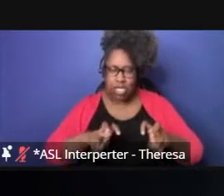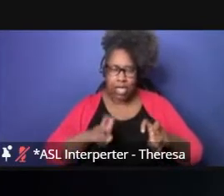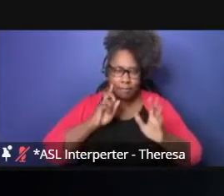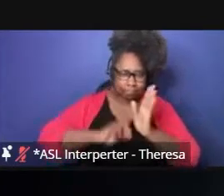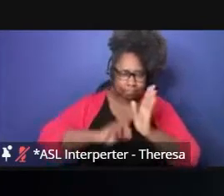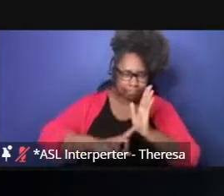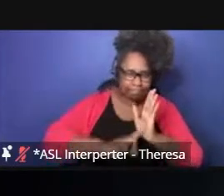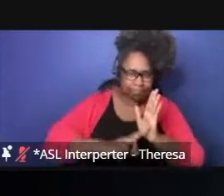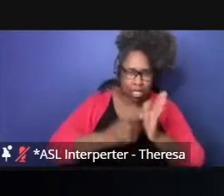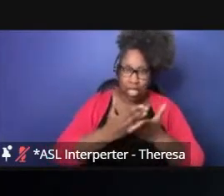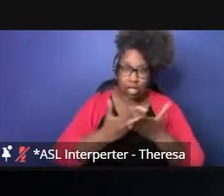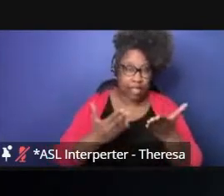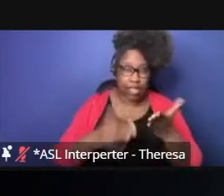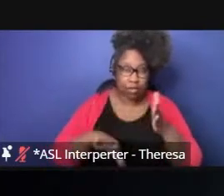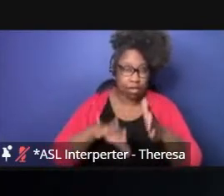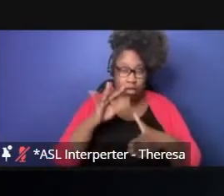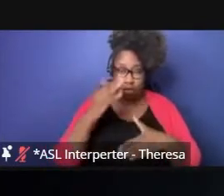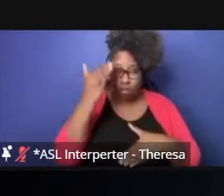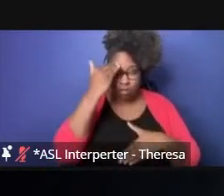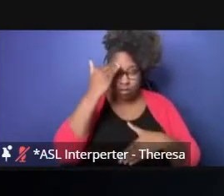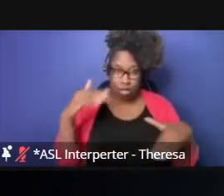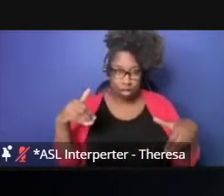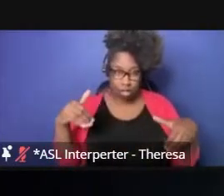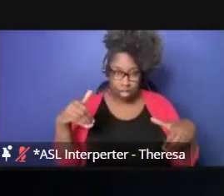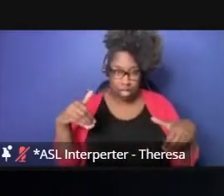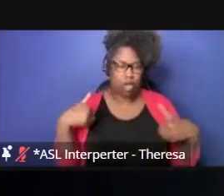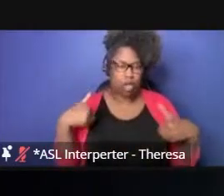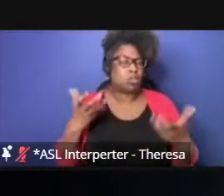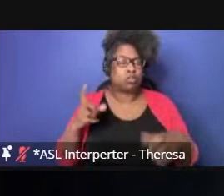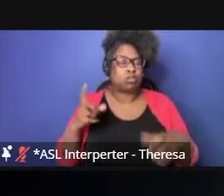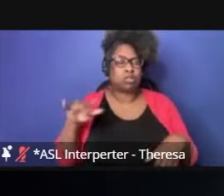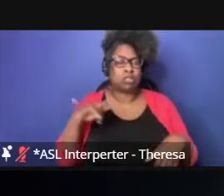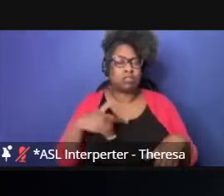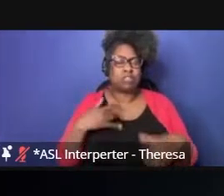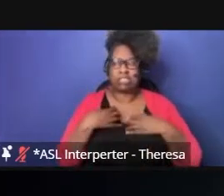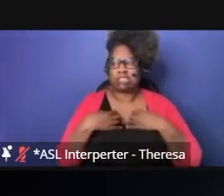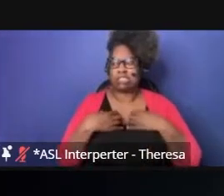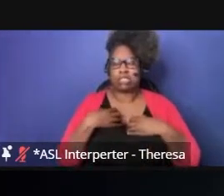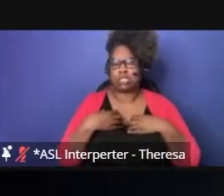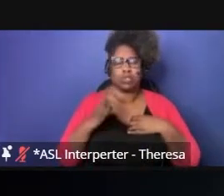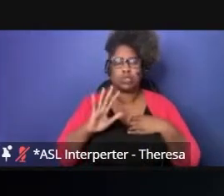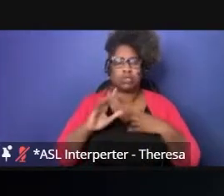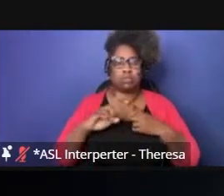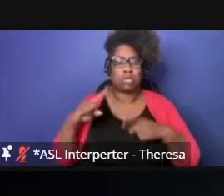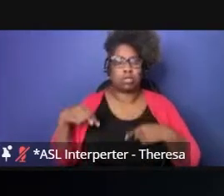intentionally uncomfortable, but address the things that maybe have been put to the side for so long.